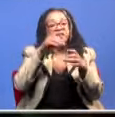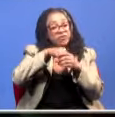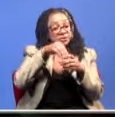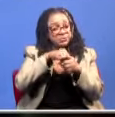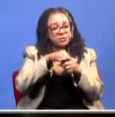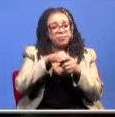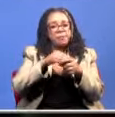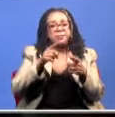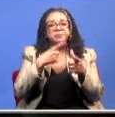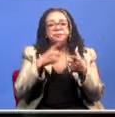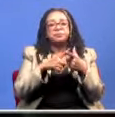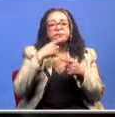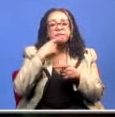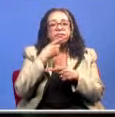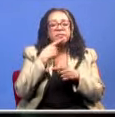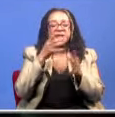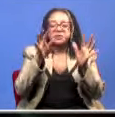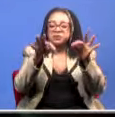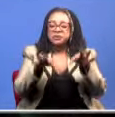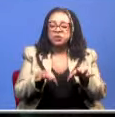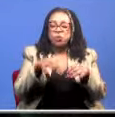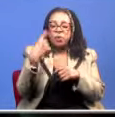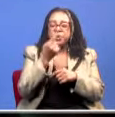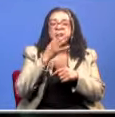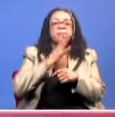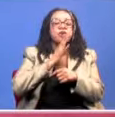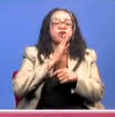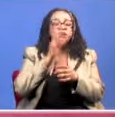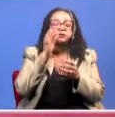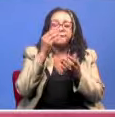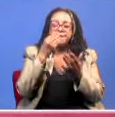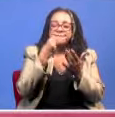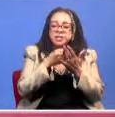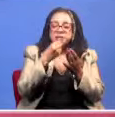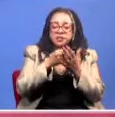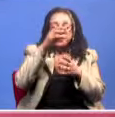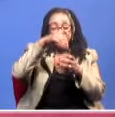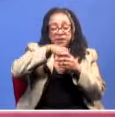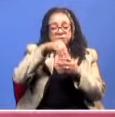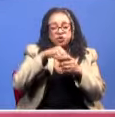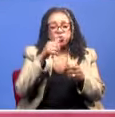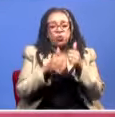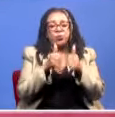Mbadi says Treasury will only borrow to finance investments that will yield